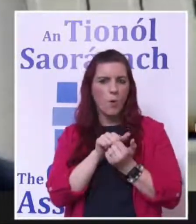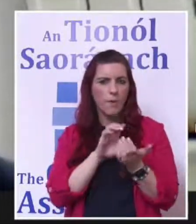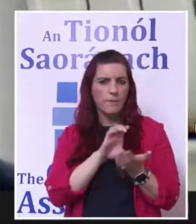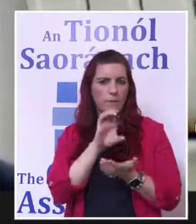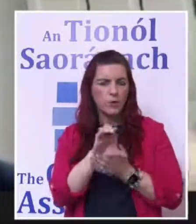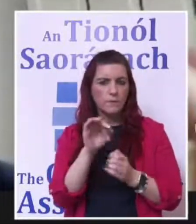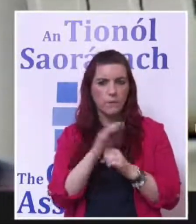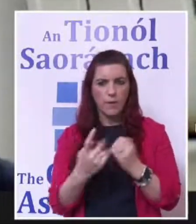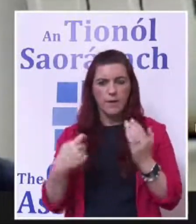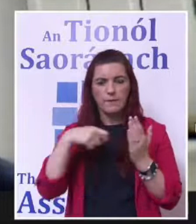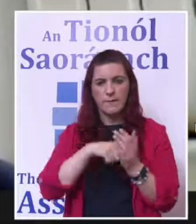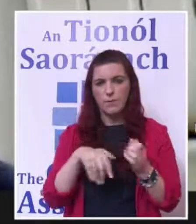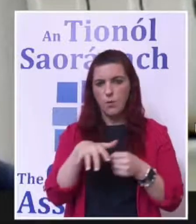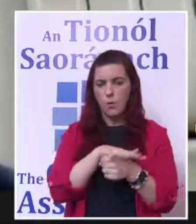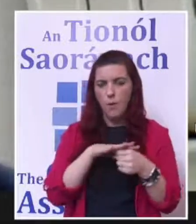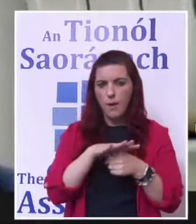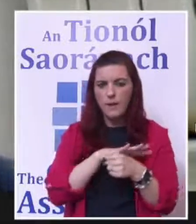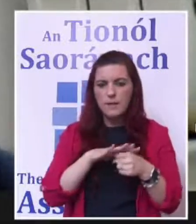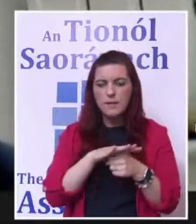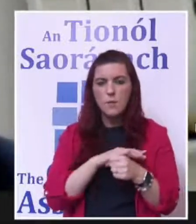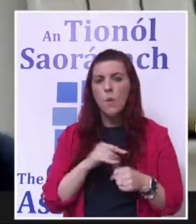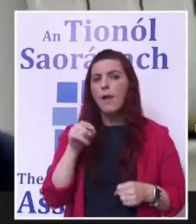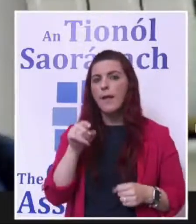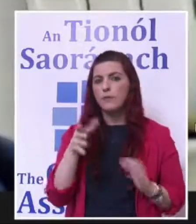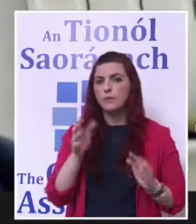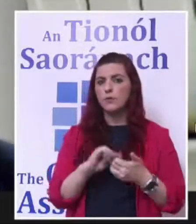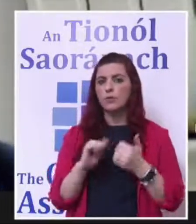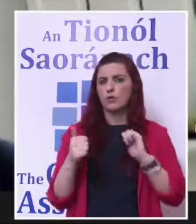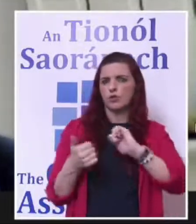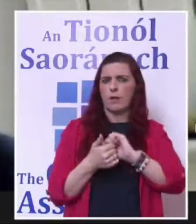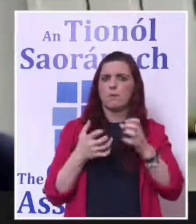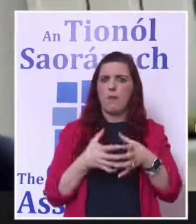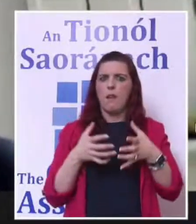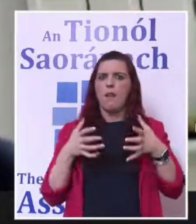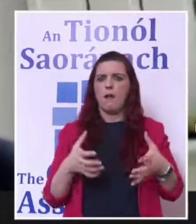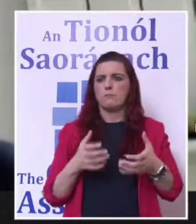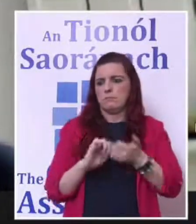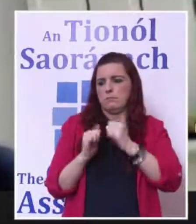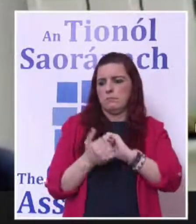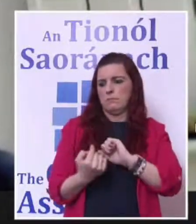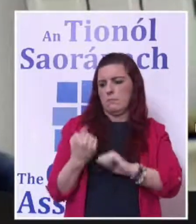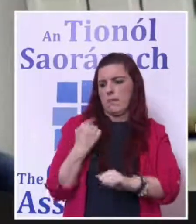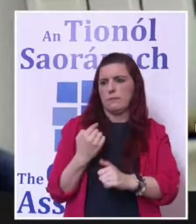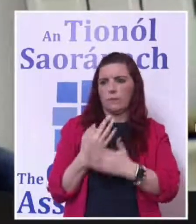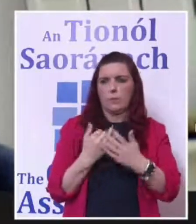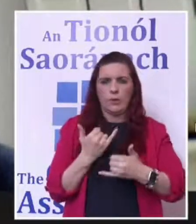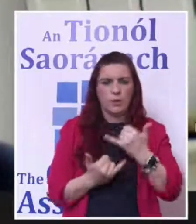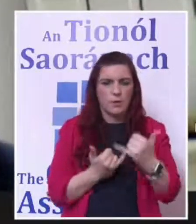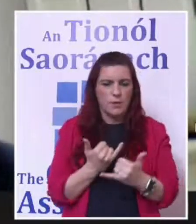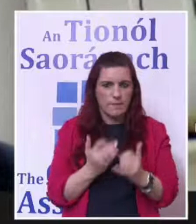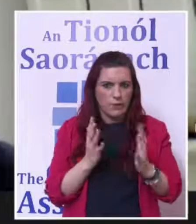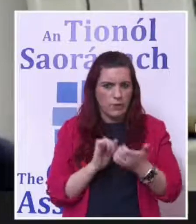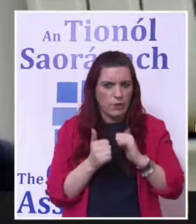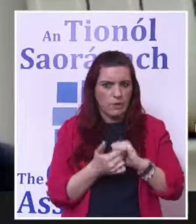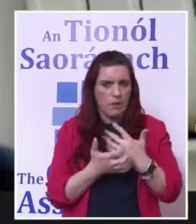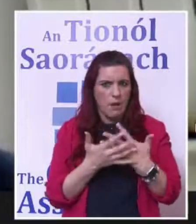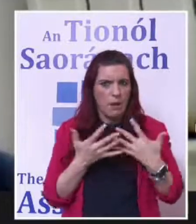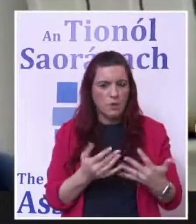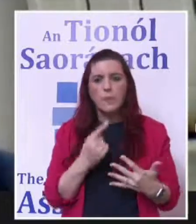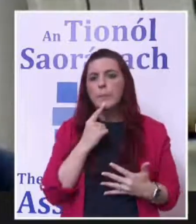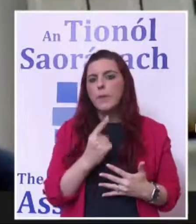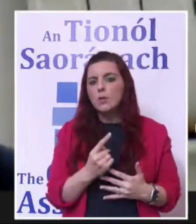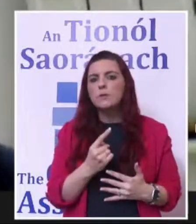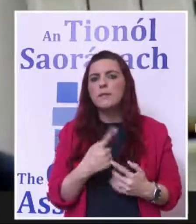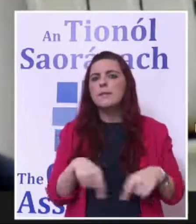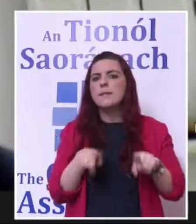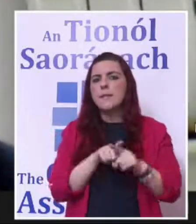locally because of the arrangements at national level. Now, that actually has changed quite dramatically in the last number of years. But the